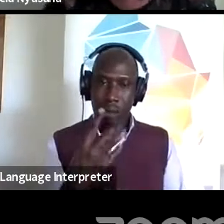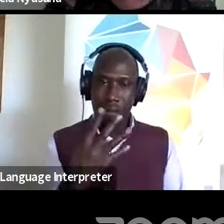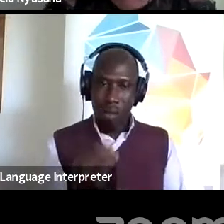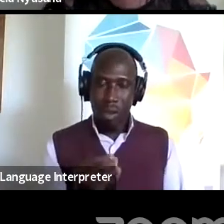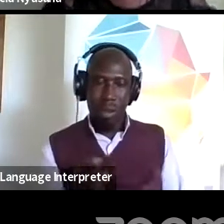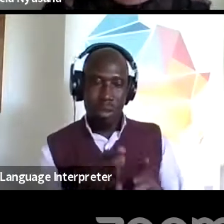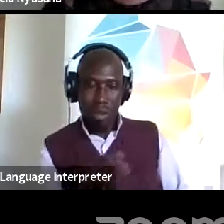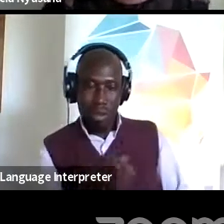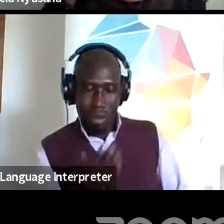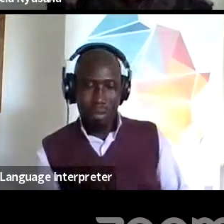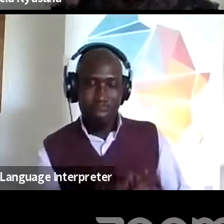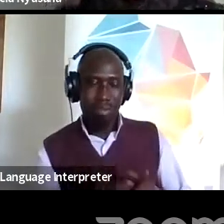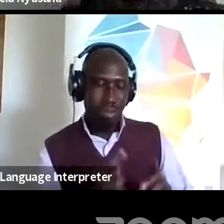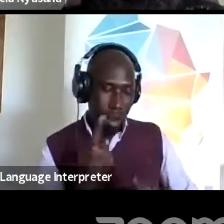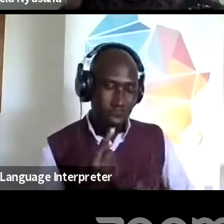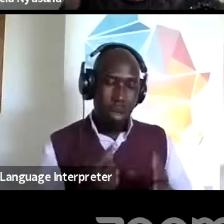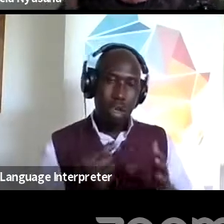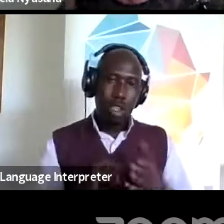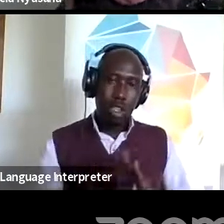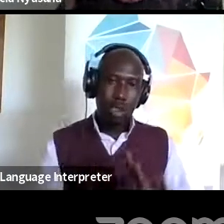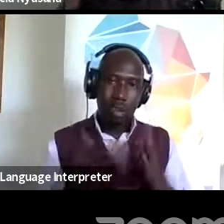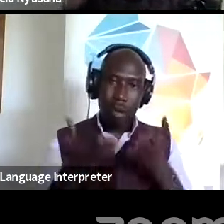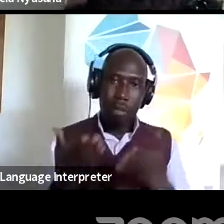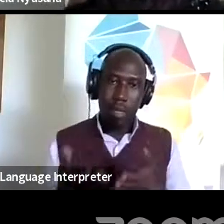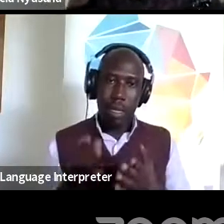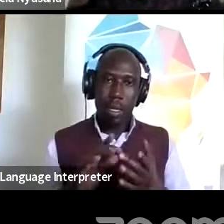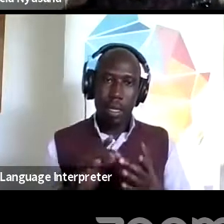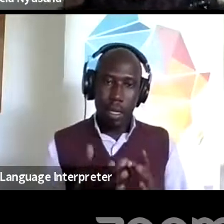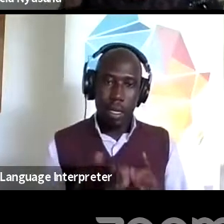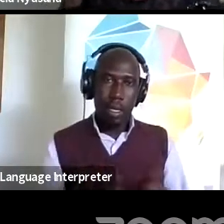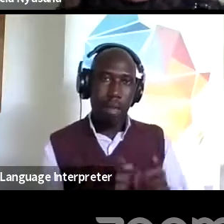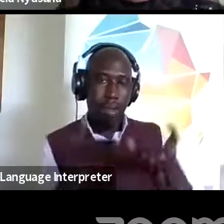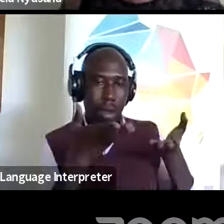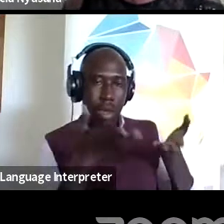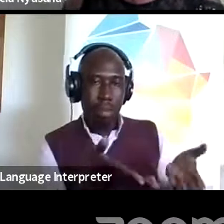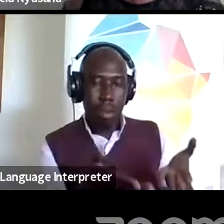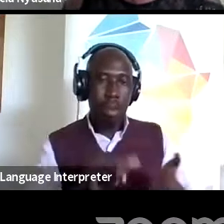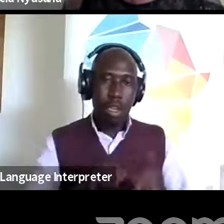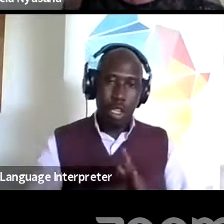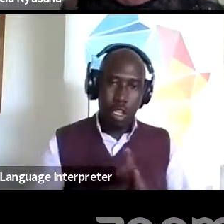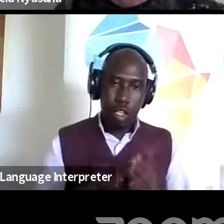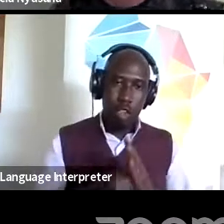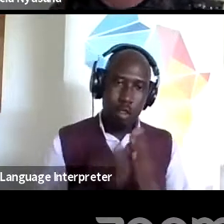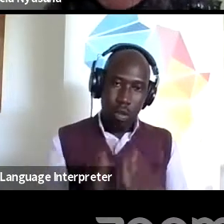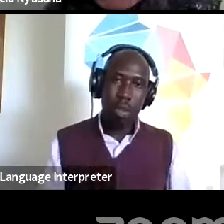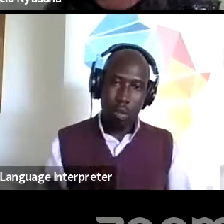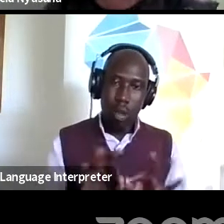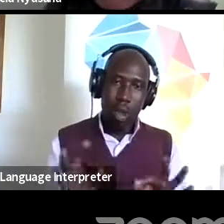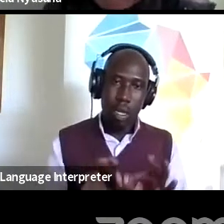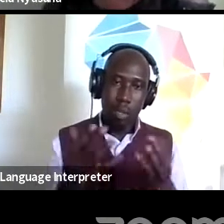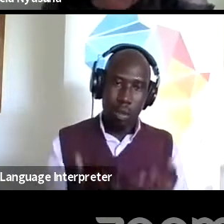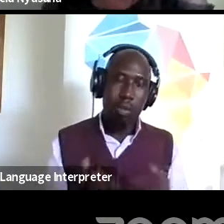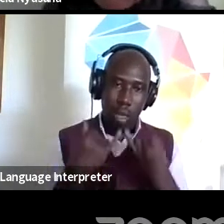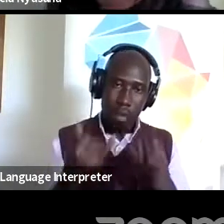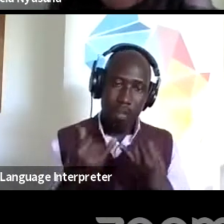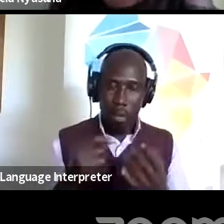issues like availability of the internet itself, affordability, issues of relevance of content, among others. So these are